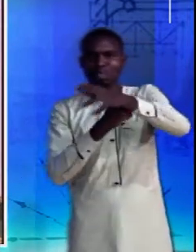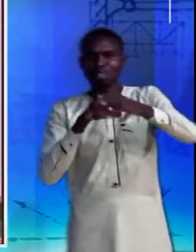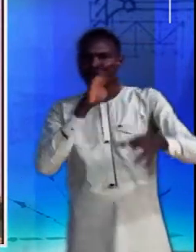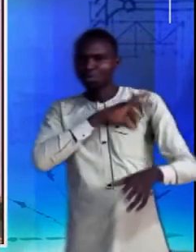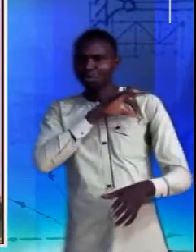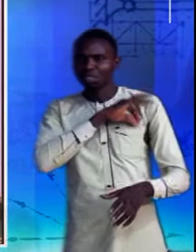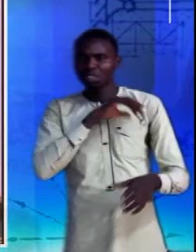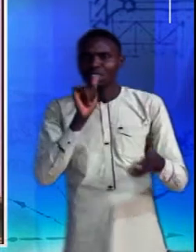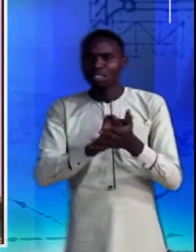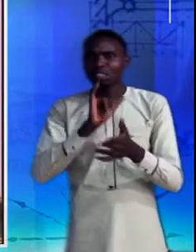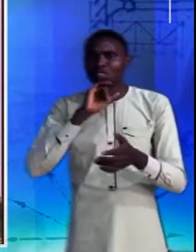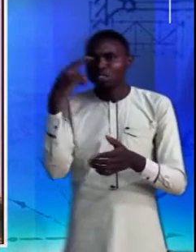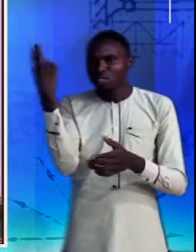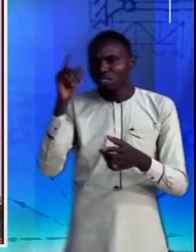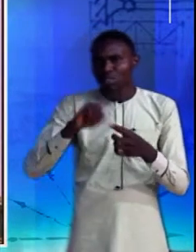of,